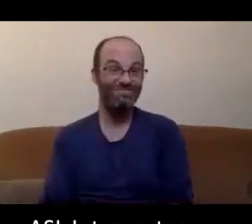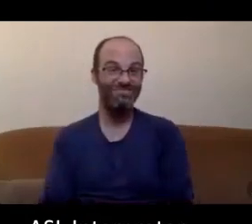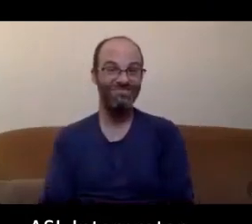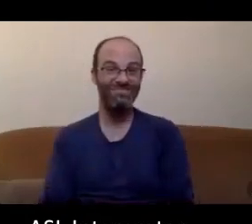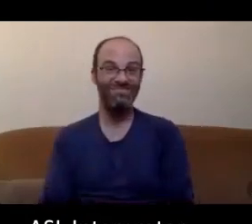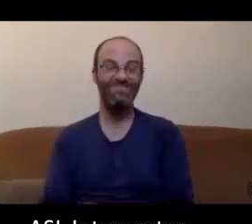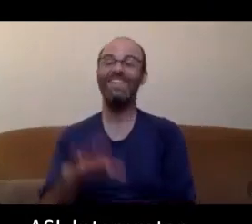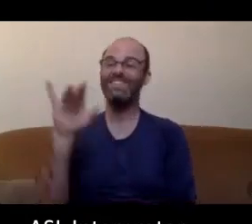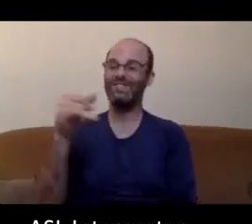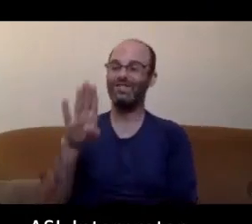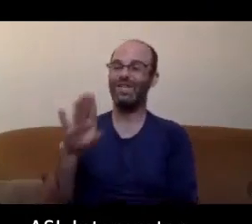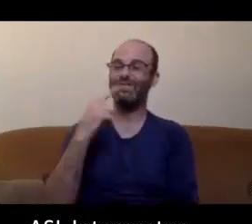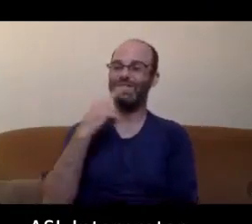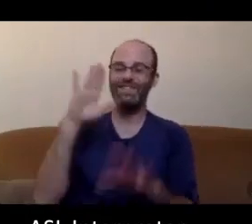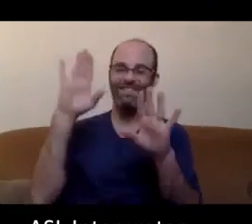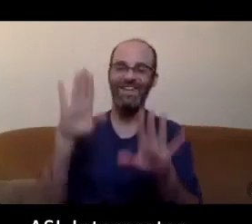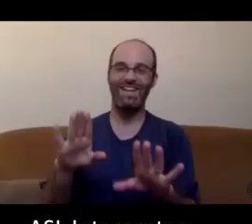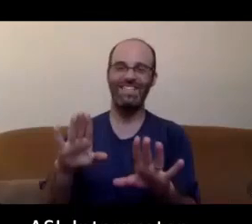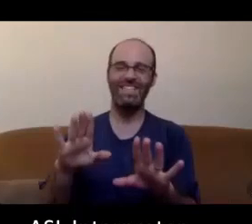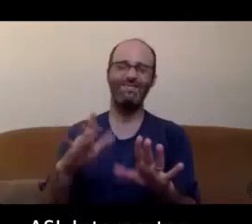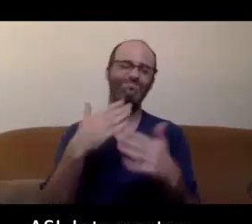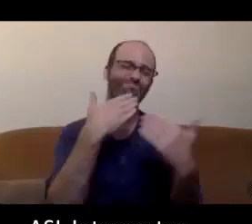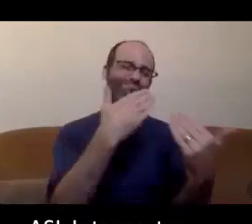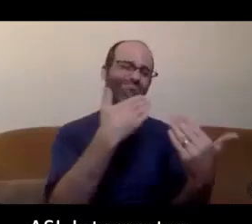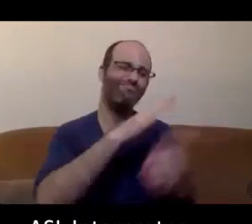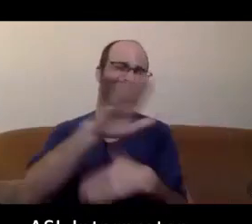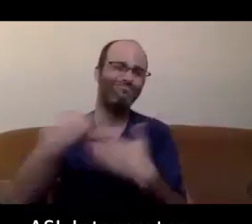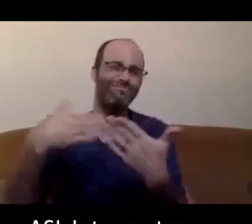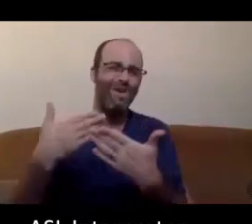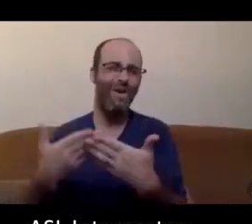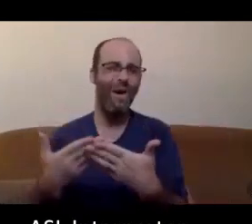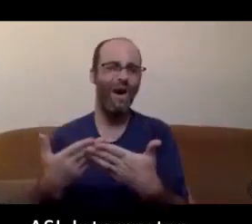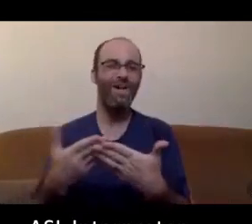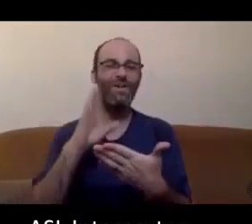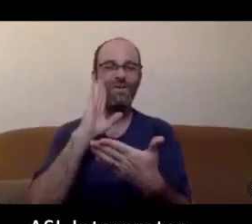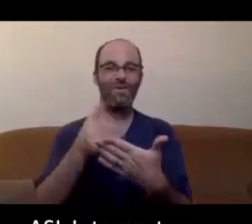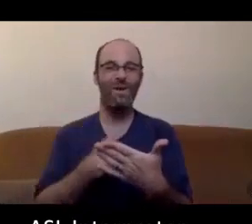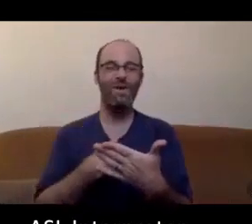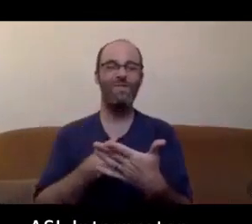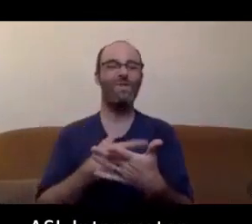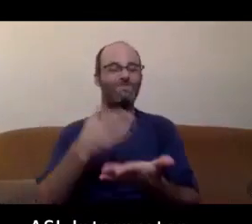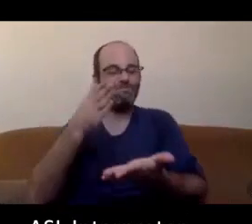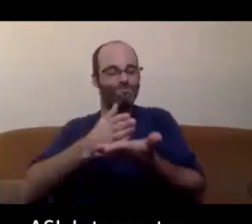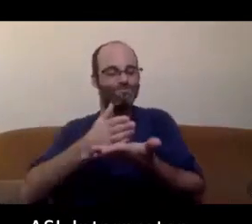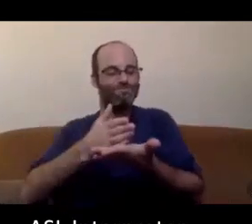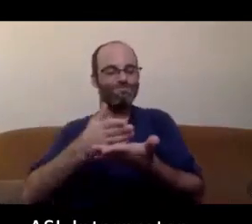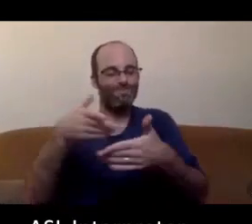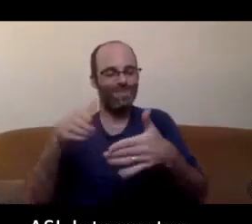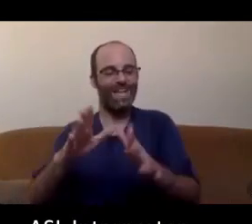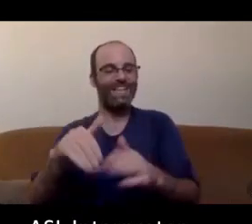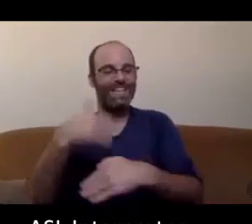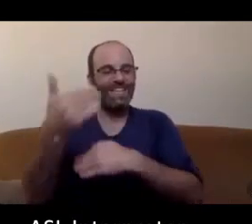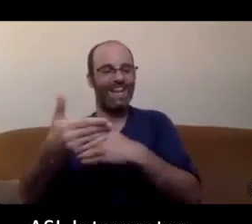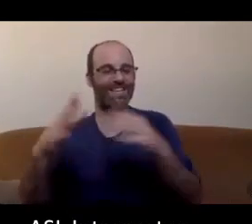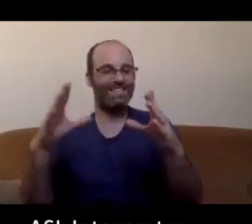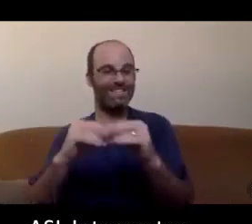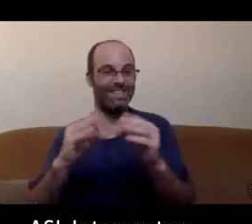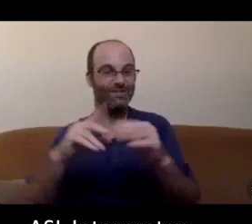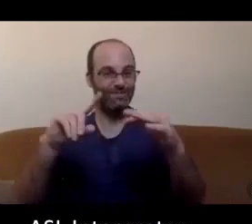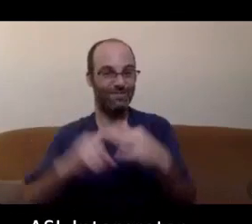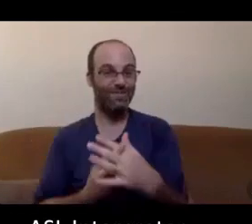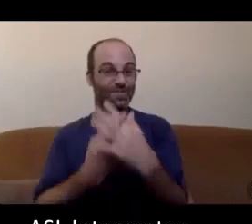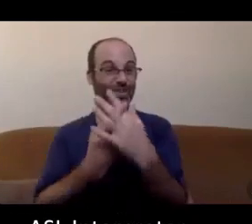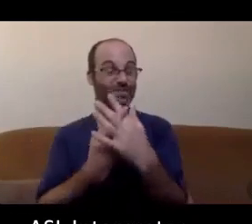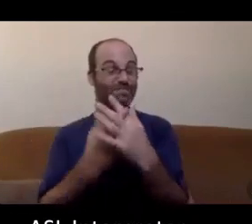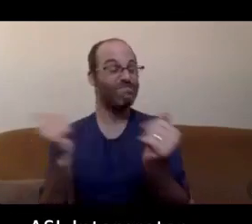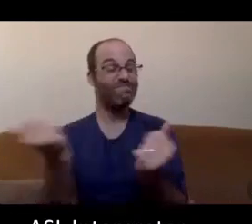Fantastic. Well, thank you all again so much. We are going to make room for the next session, and everybody have a great